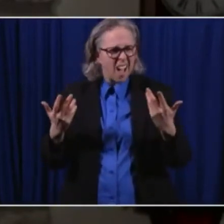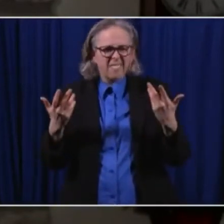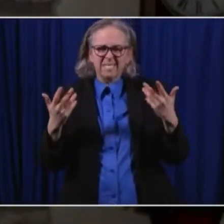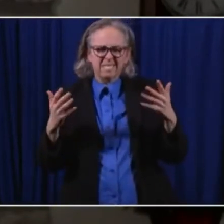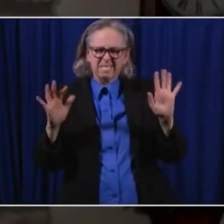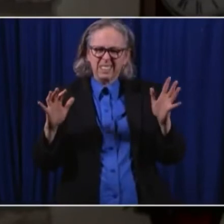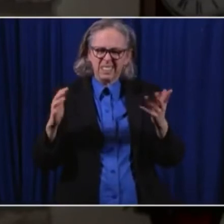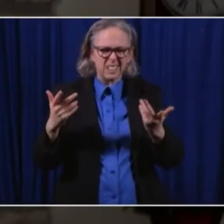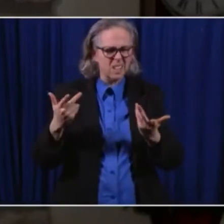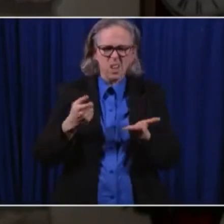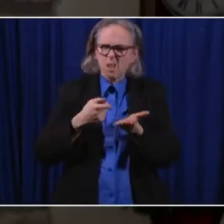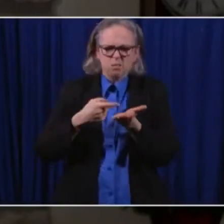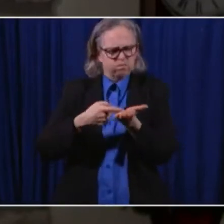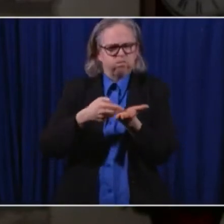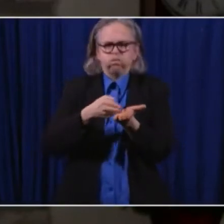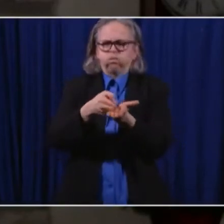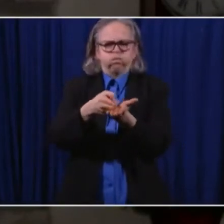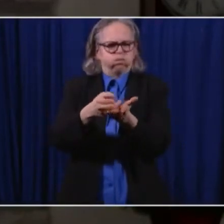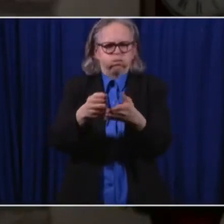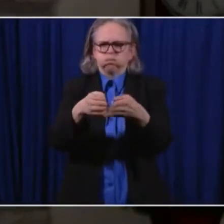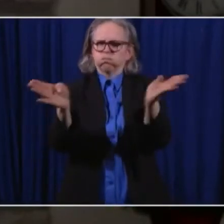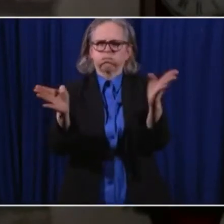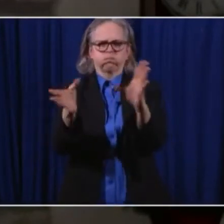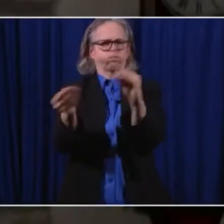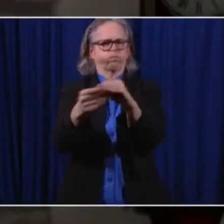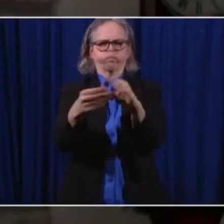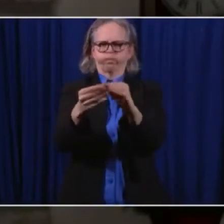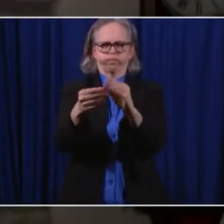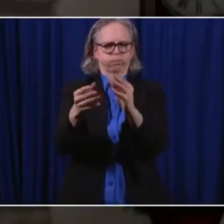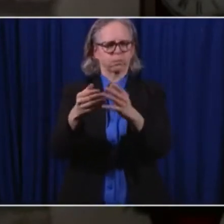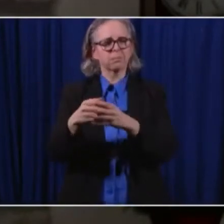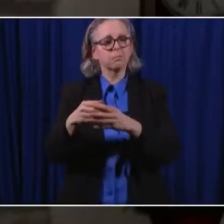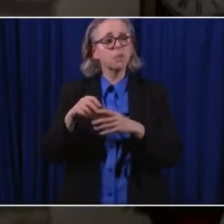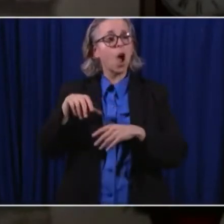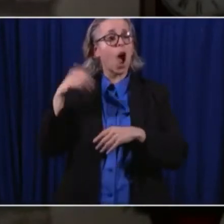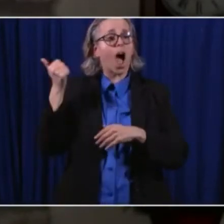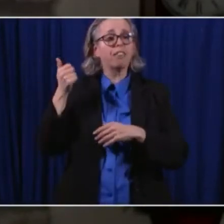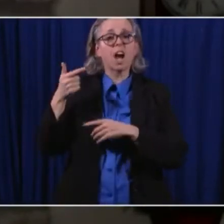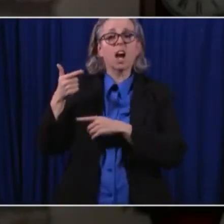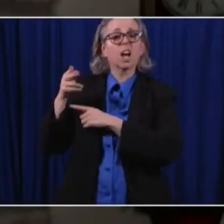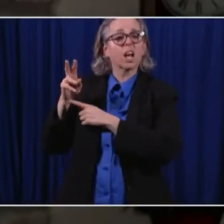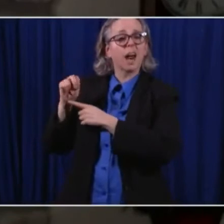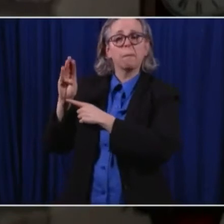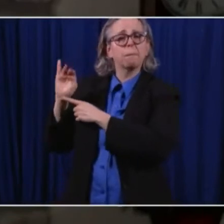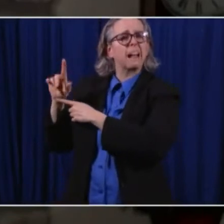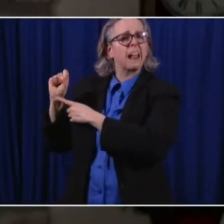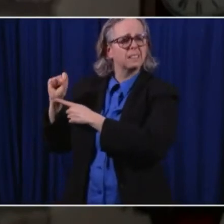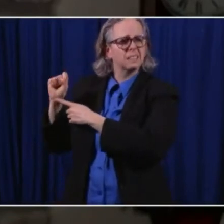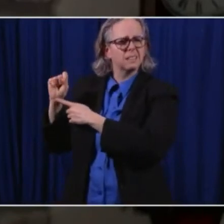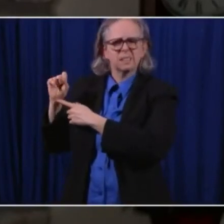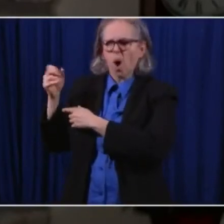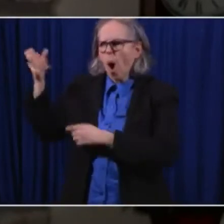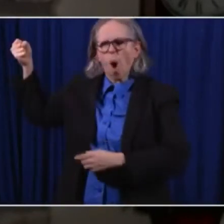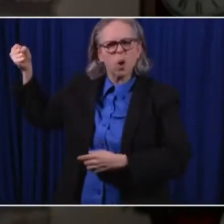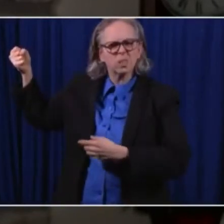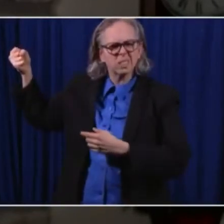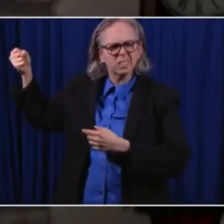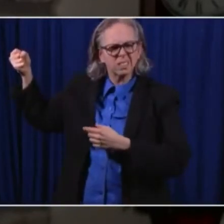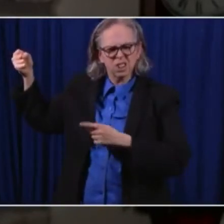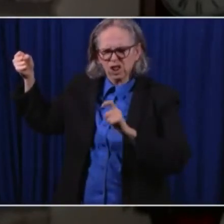up other gun bills, that they really should focus on what we have sent